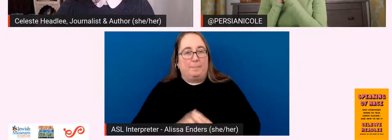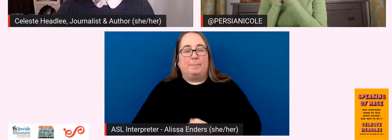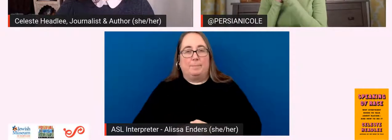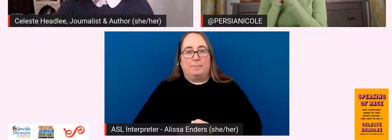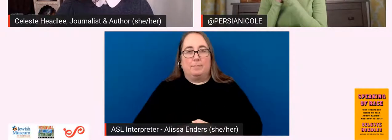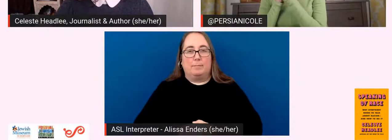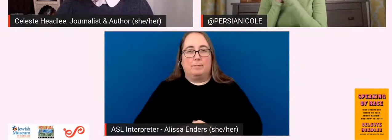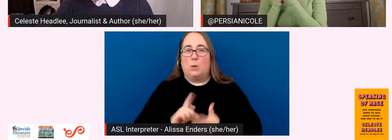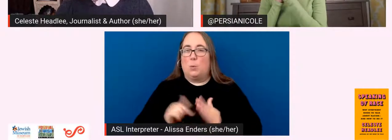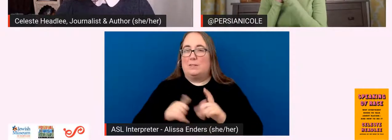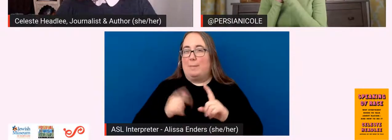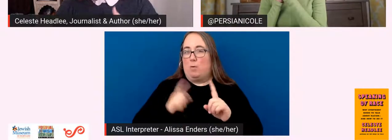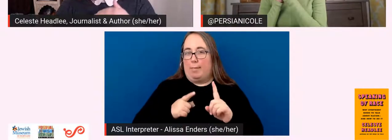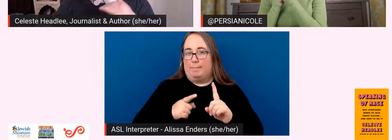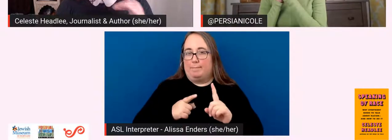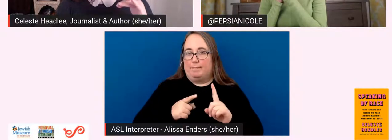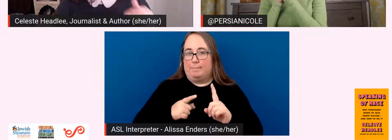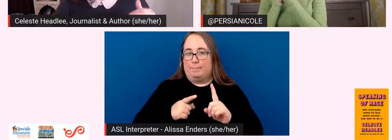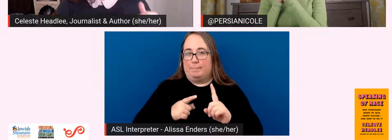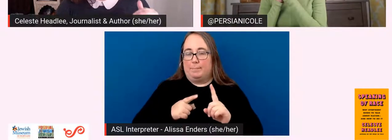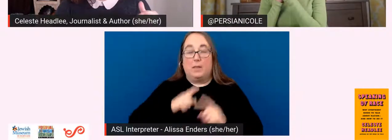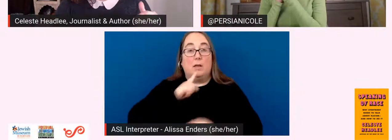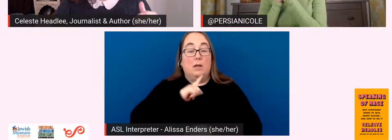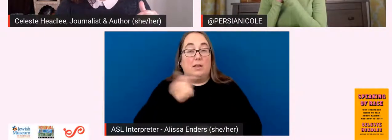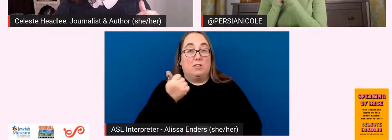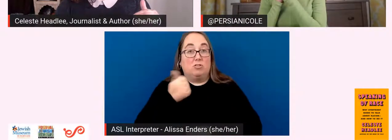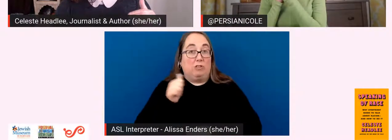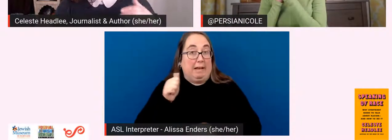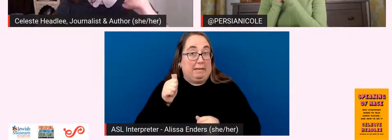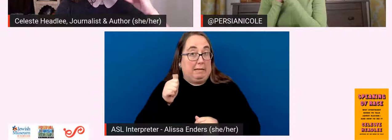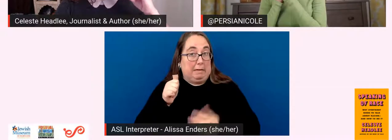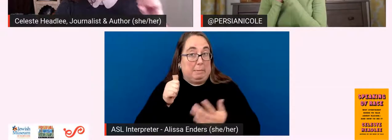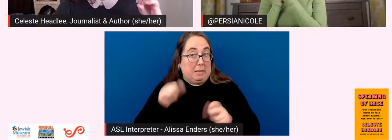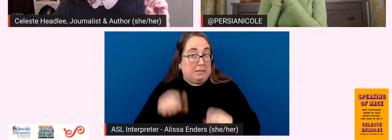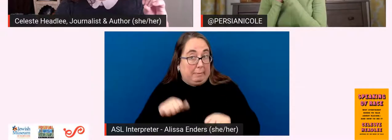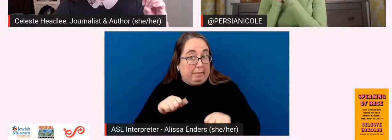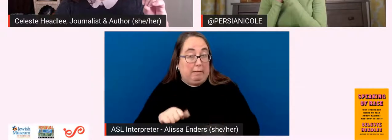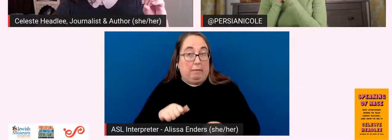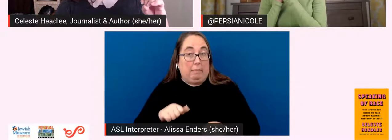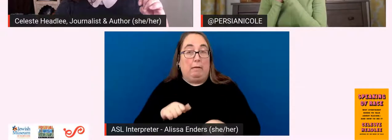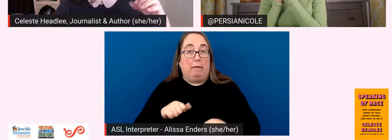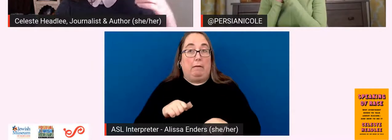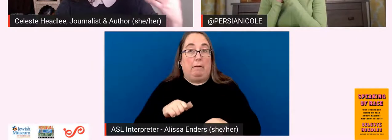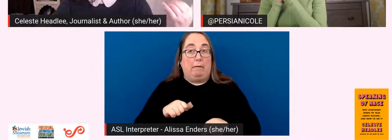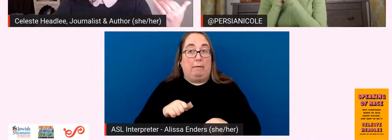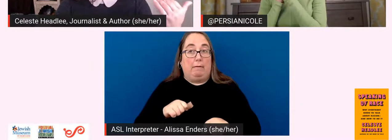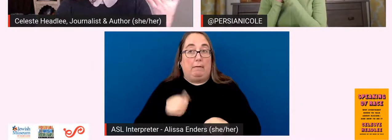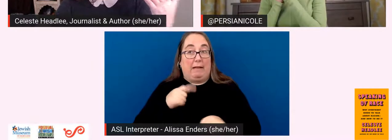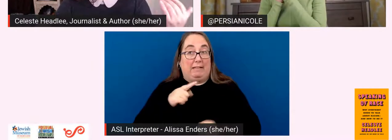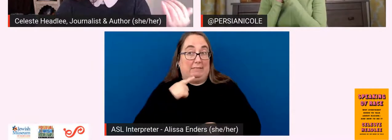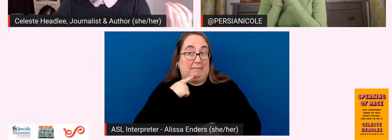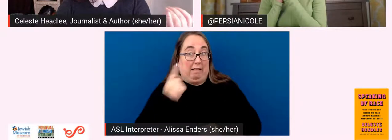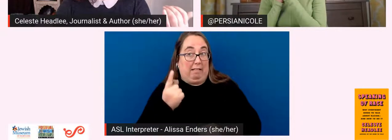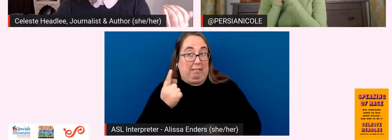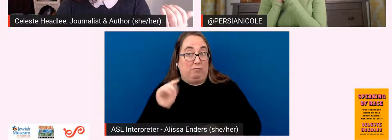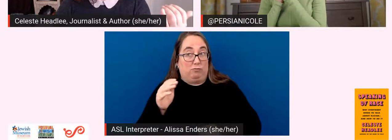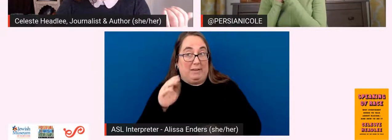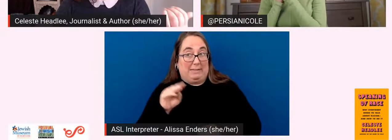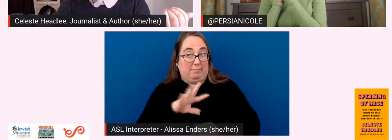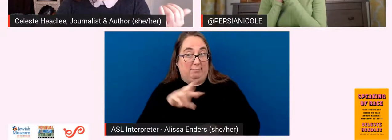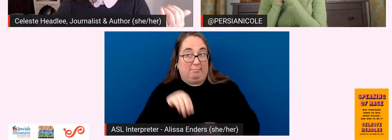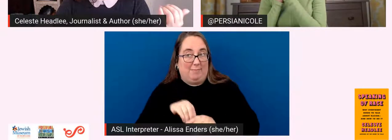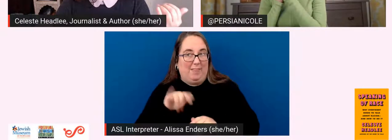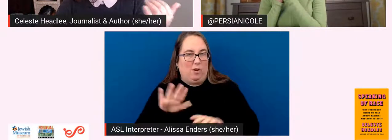what's my goal here? Is there any chance that I can point out the racism that's inherent in this